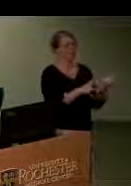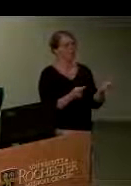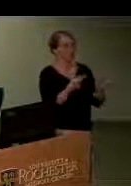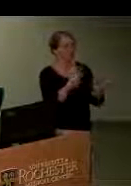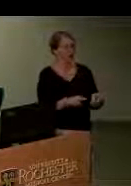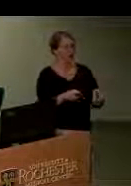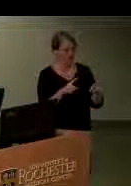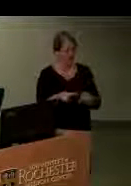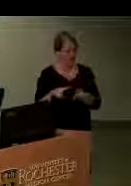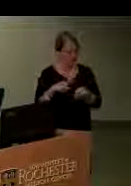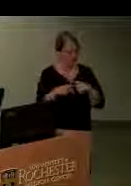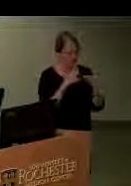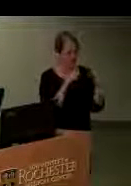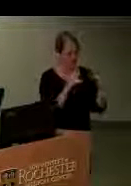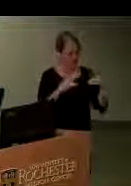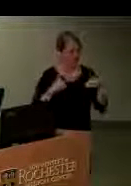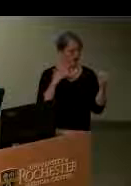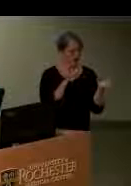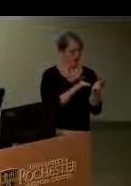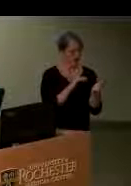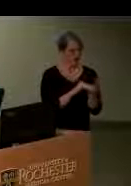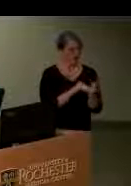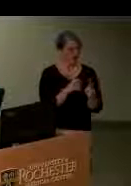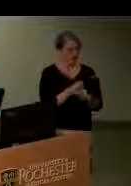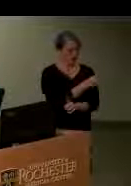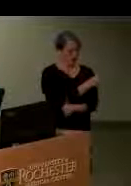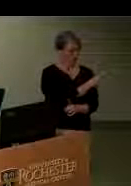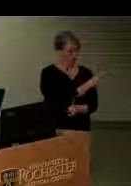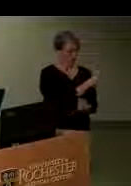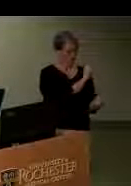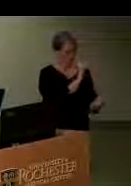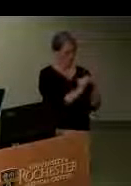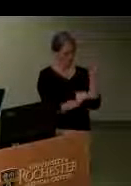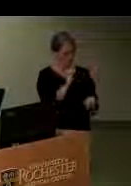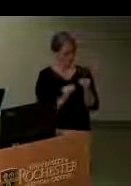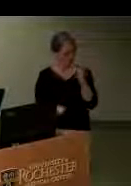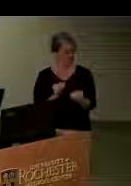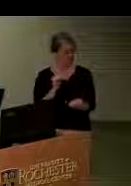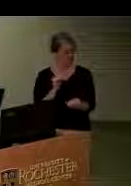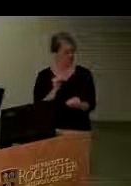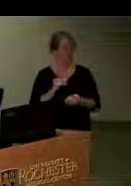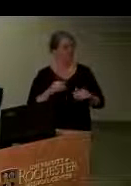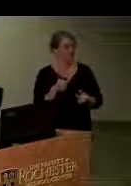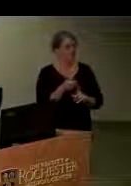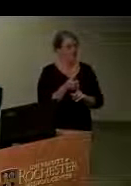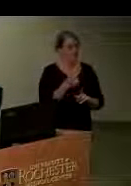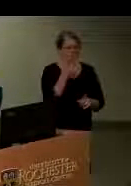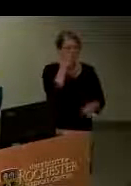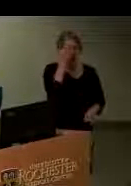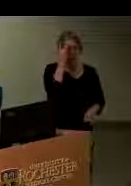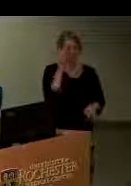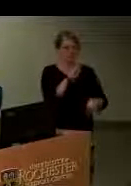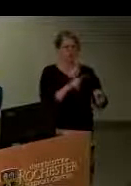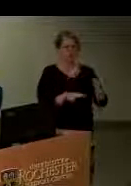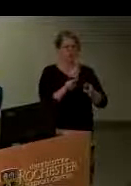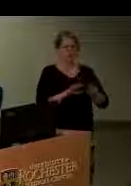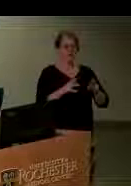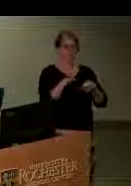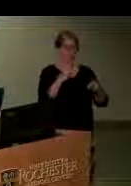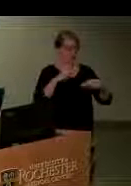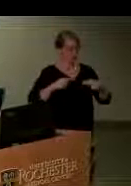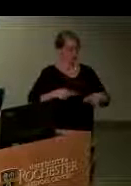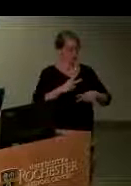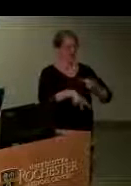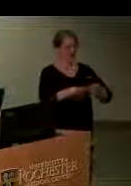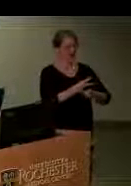of young doctors was really off target. He was a very astute observer of humanity and far